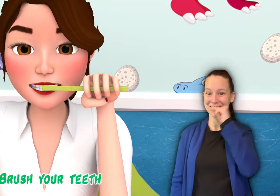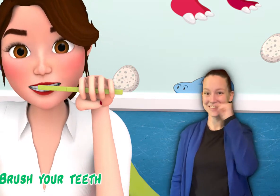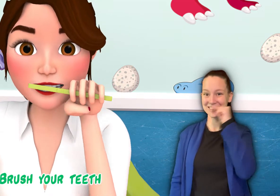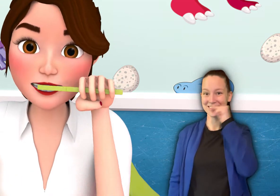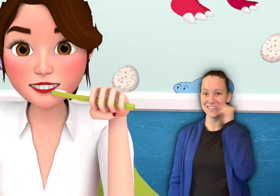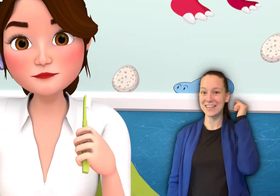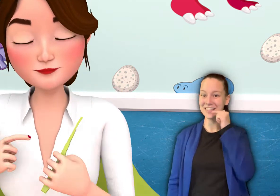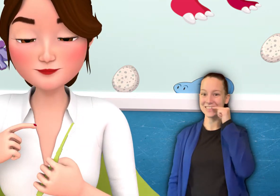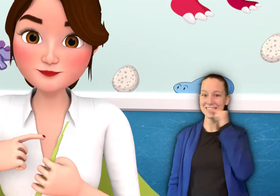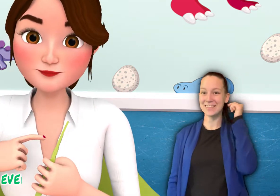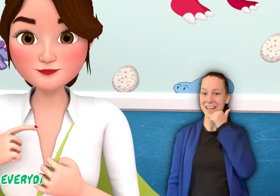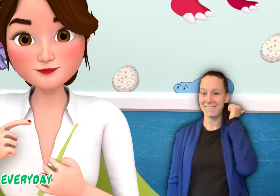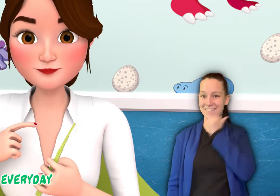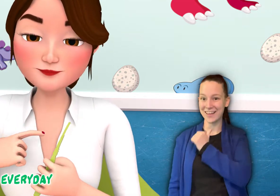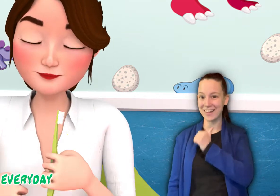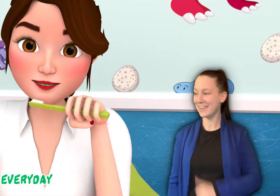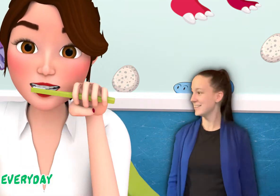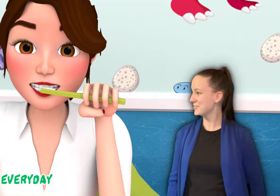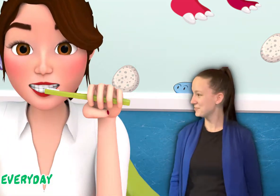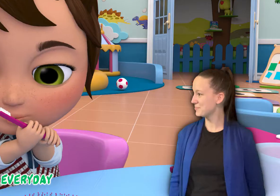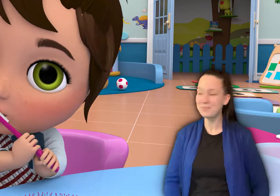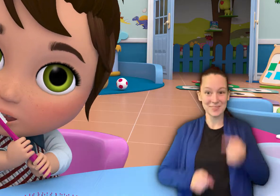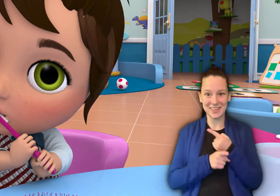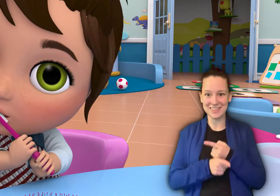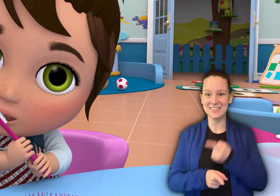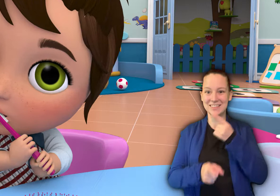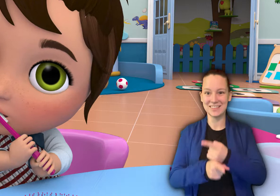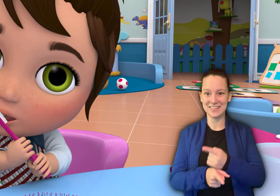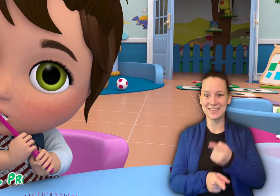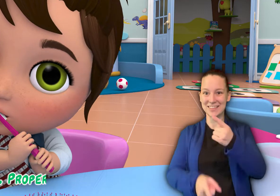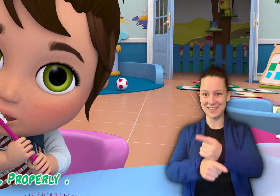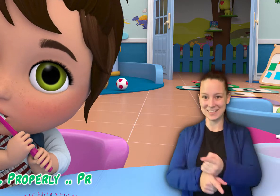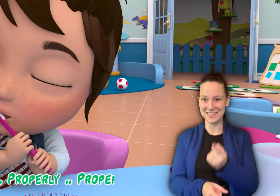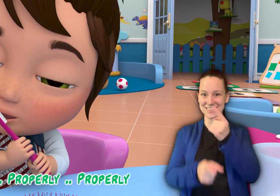Brush your teeth, brush it every day. Properly